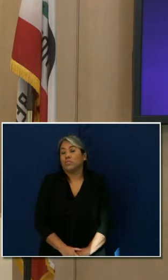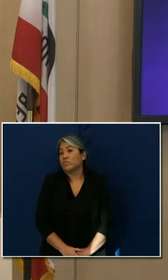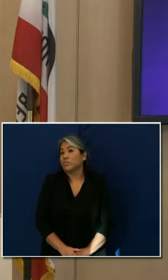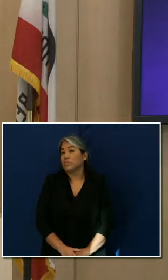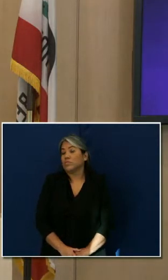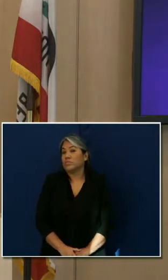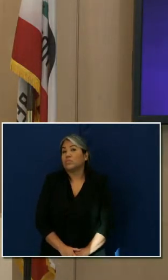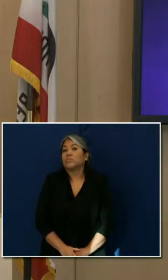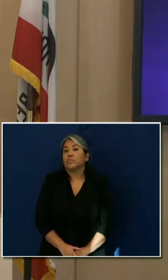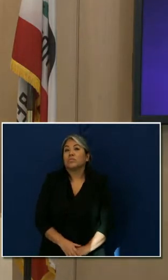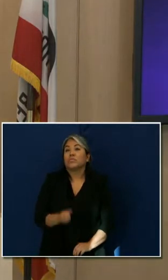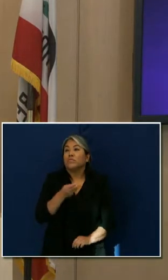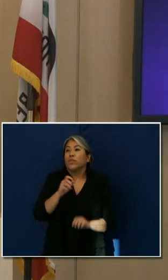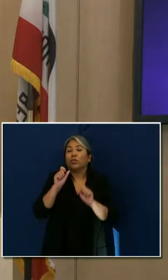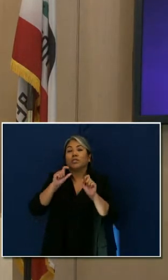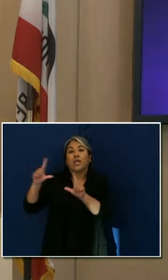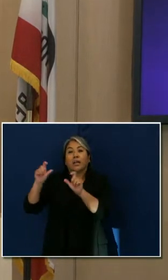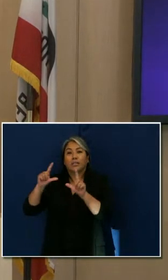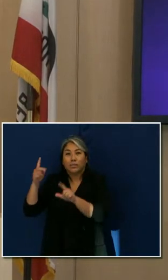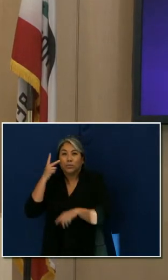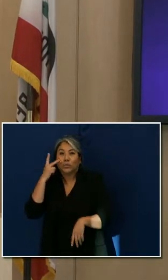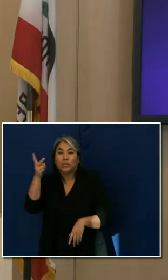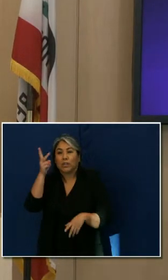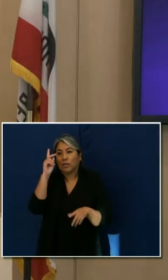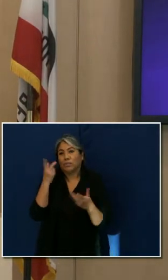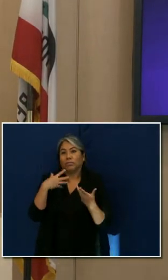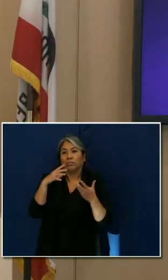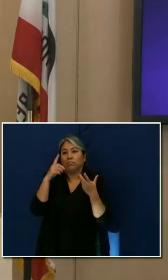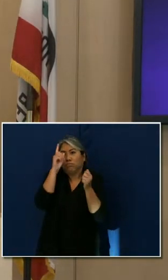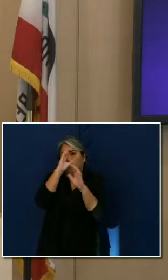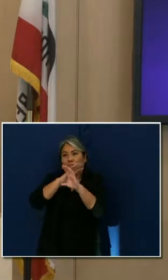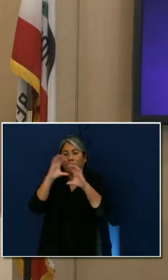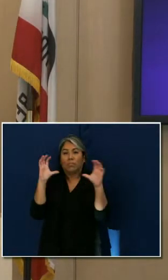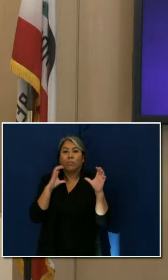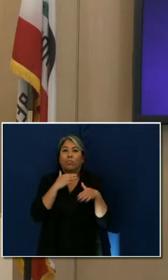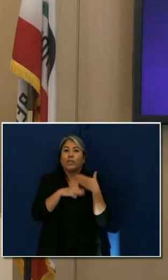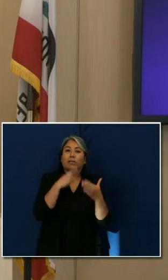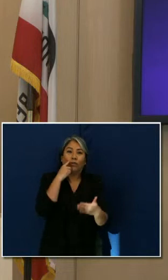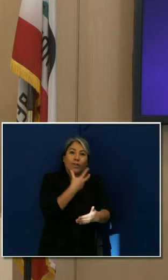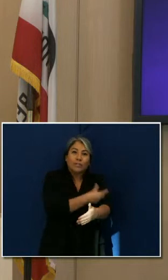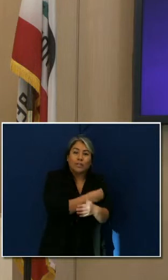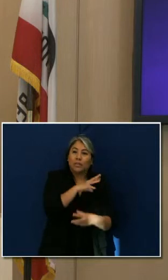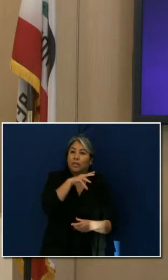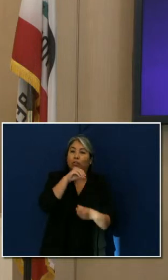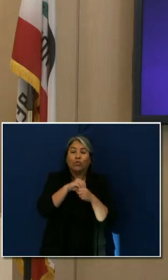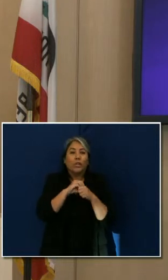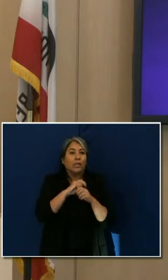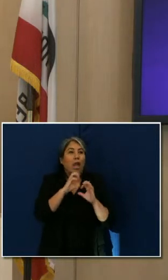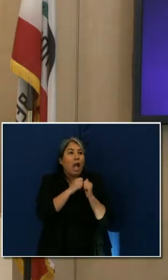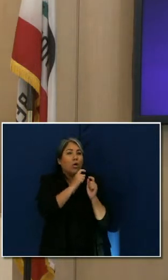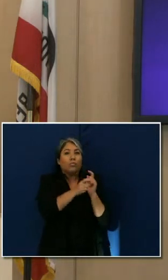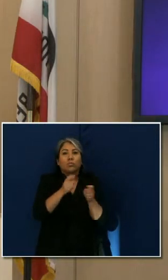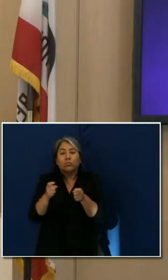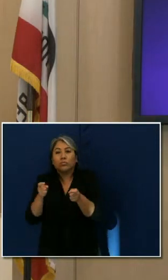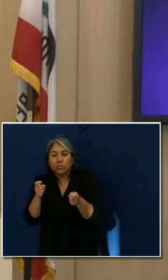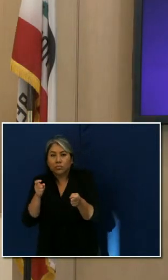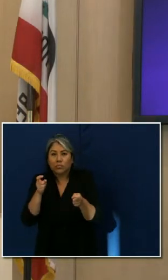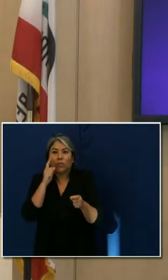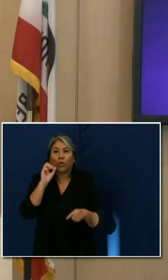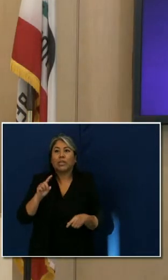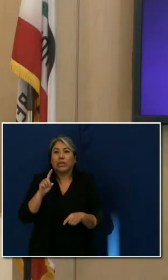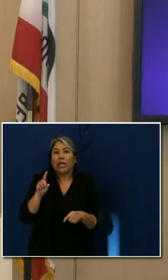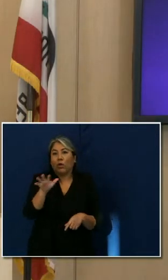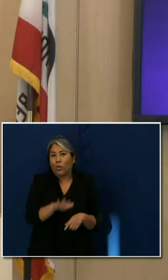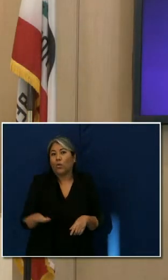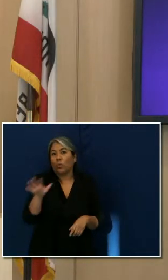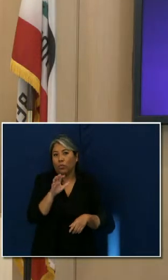The next few slides are an overview of the vaccine process, including distribution and allocation of vaccine for San Diego